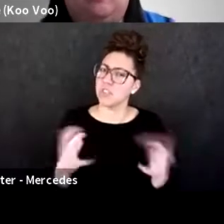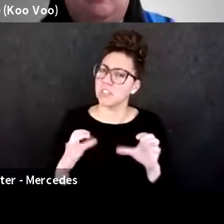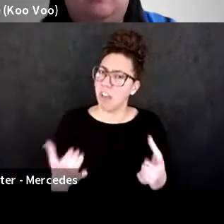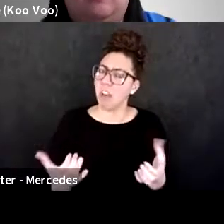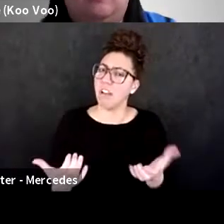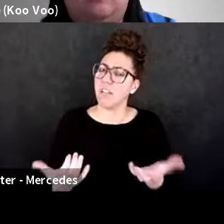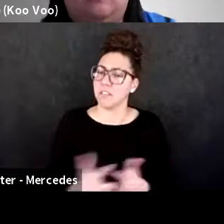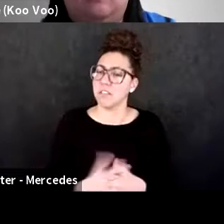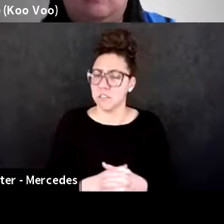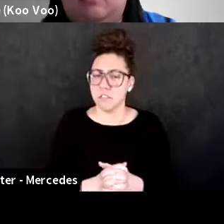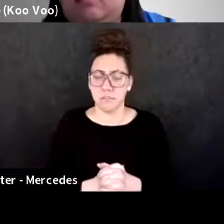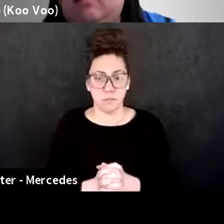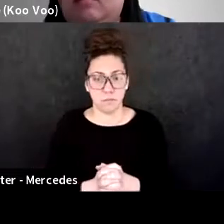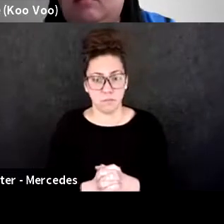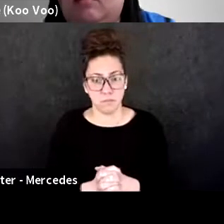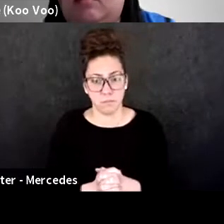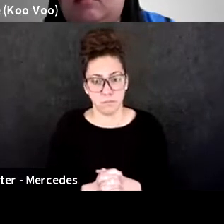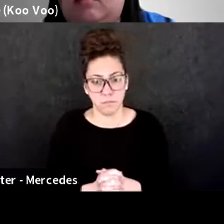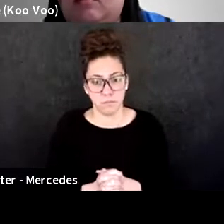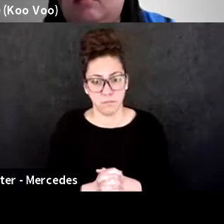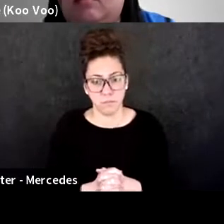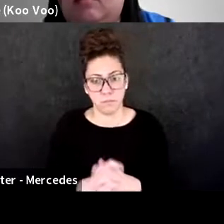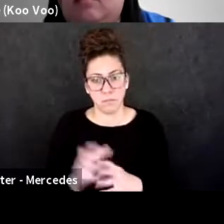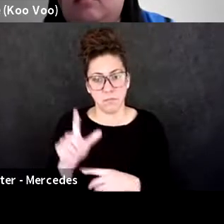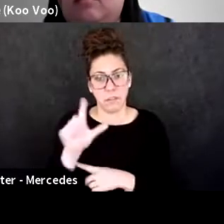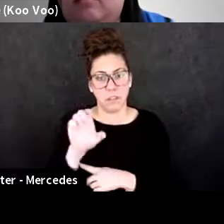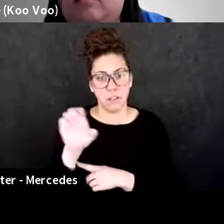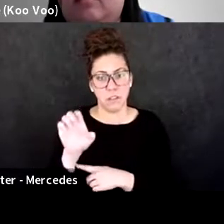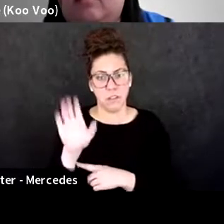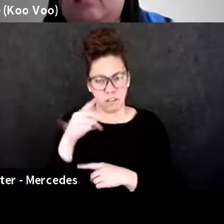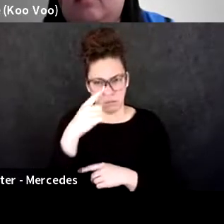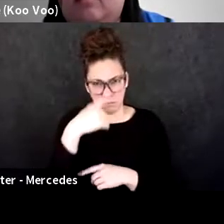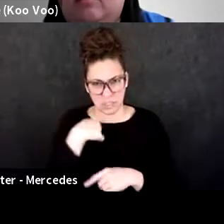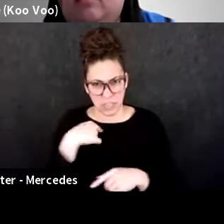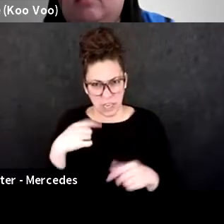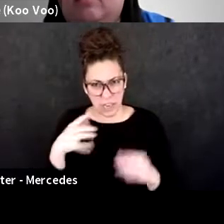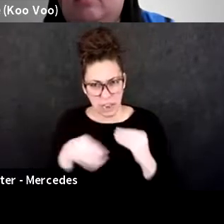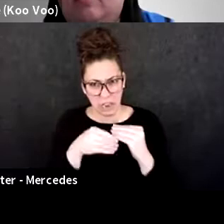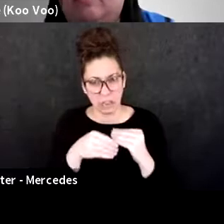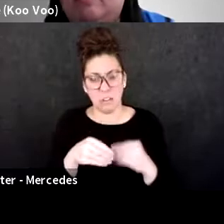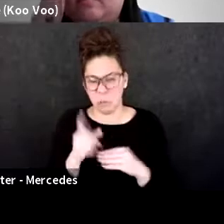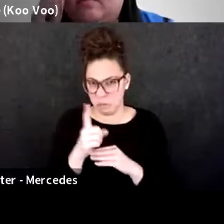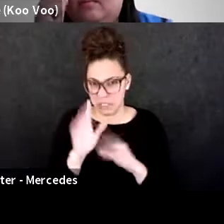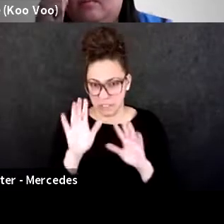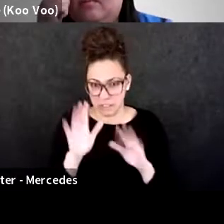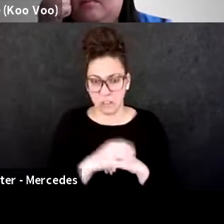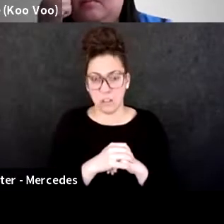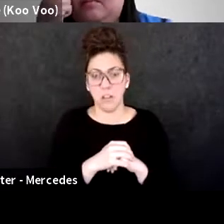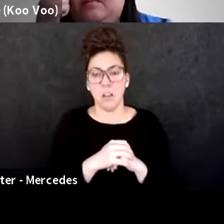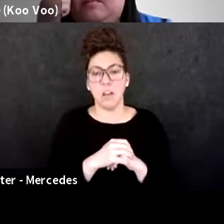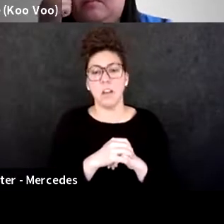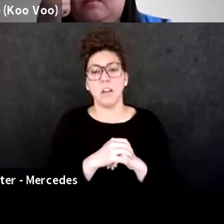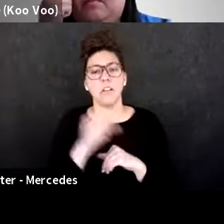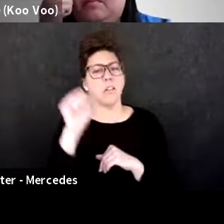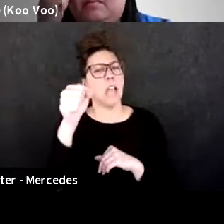students. Yeah, can I echo that a minute, David? Yeah, of course